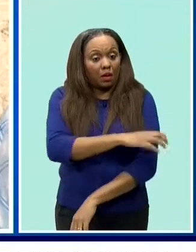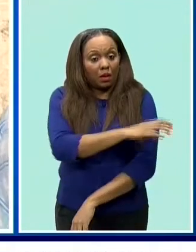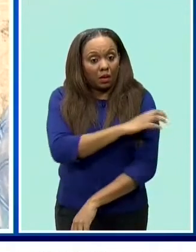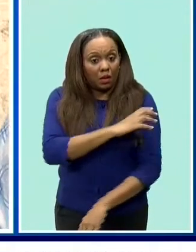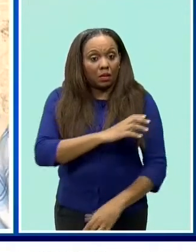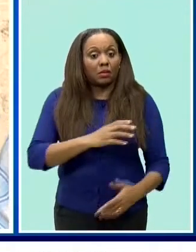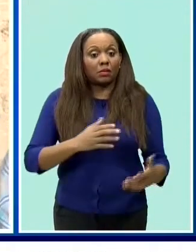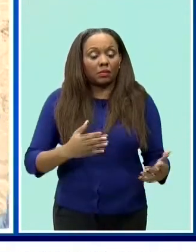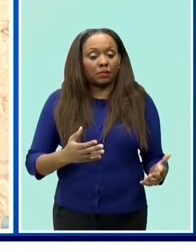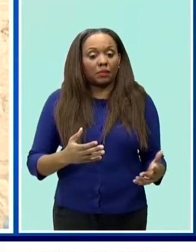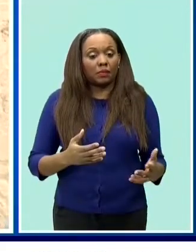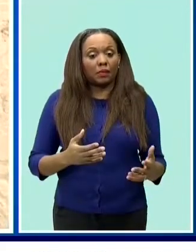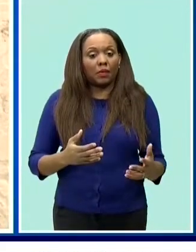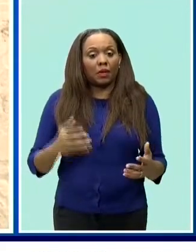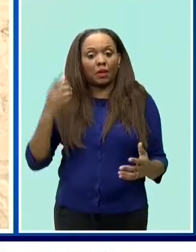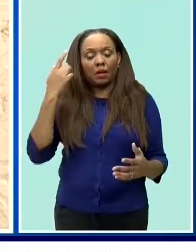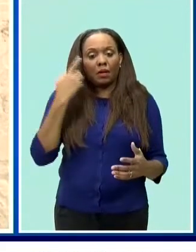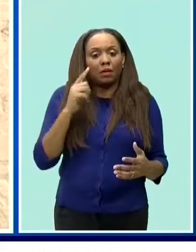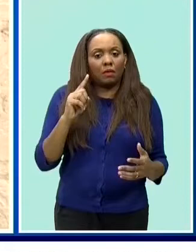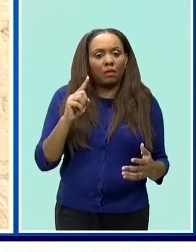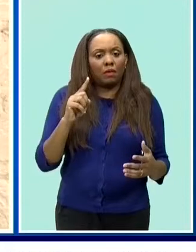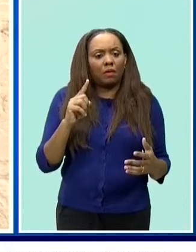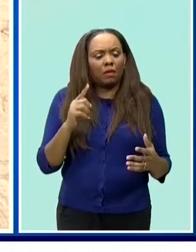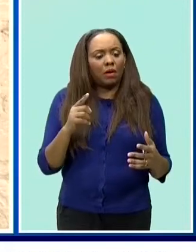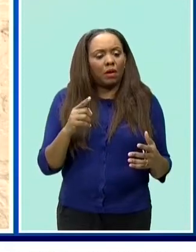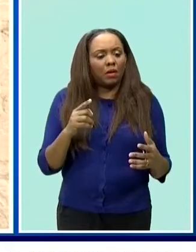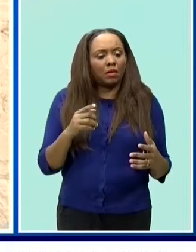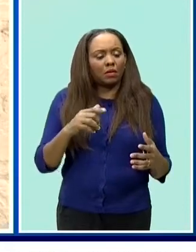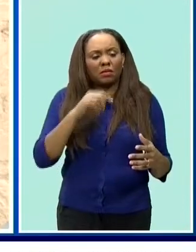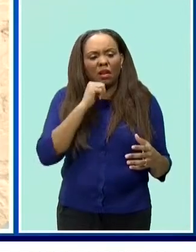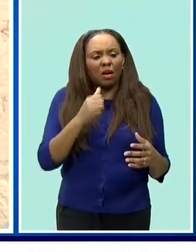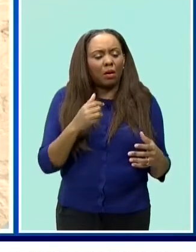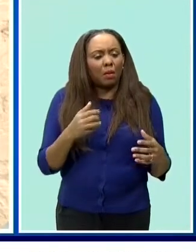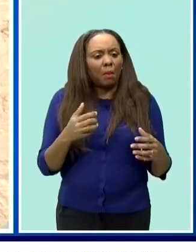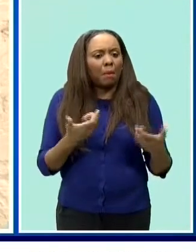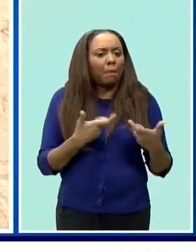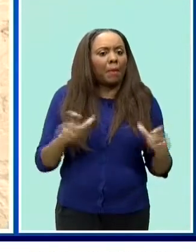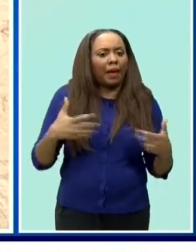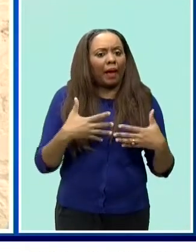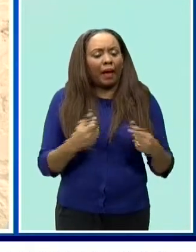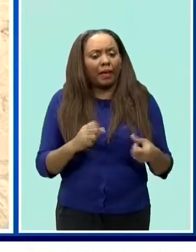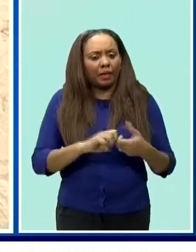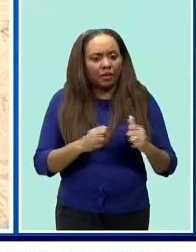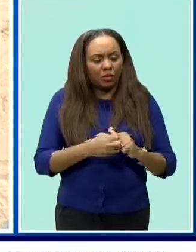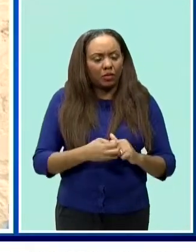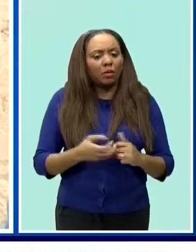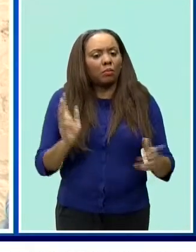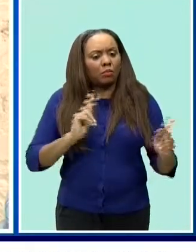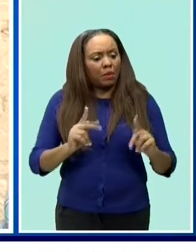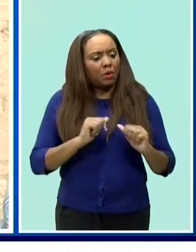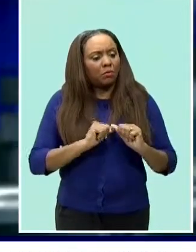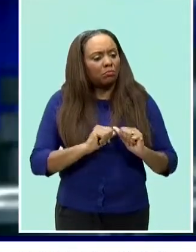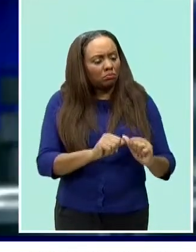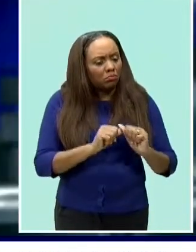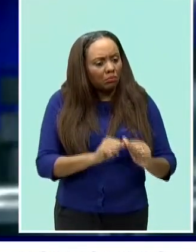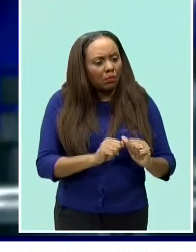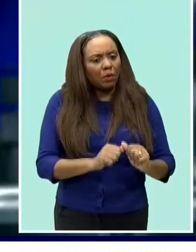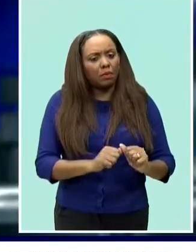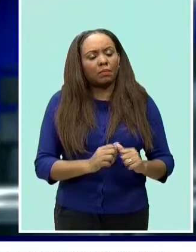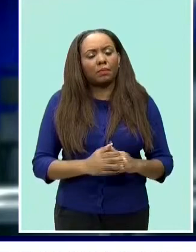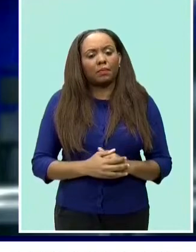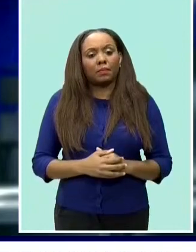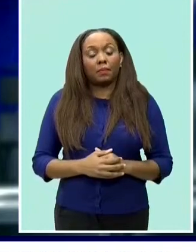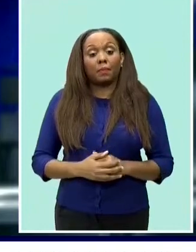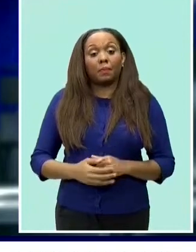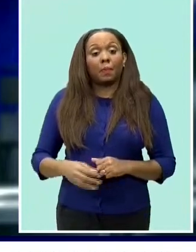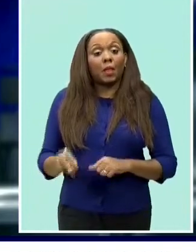who would be seen for the most part and discharged, the flow has started and we expect it to continue. Now,